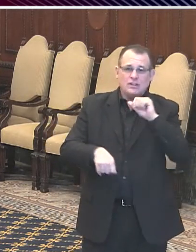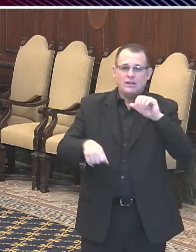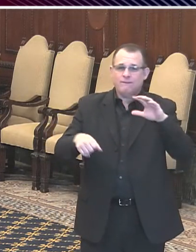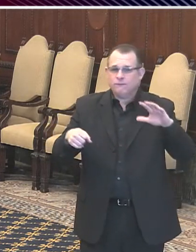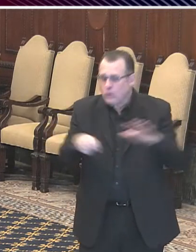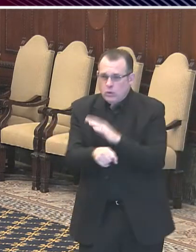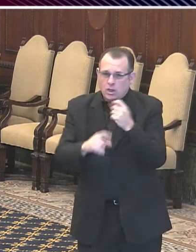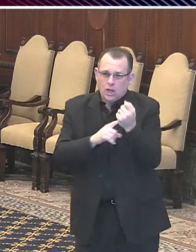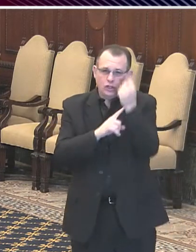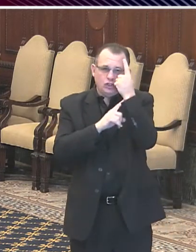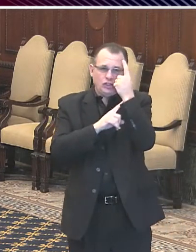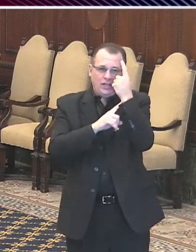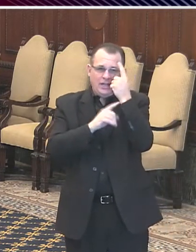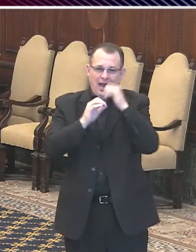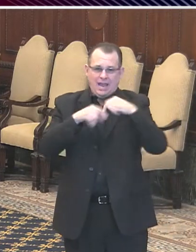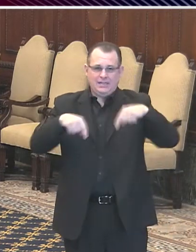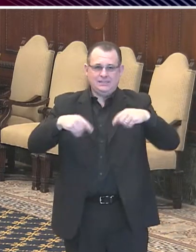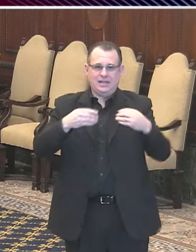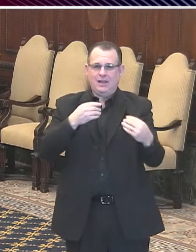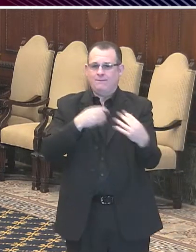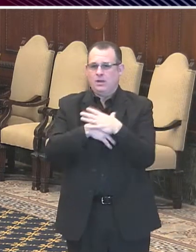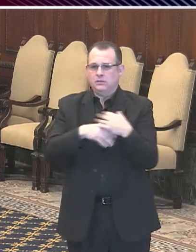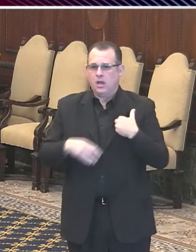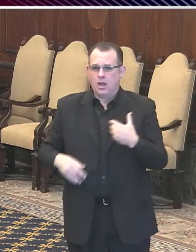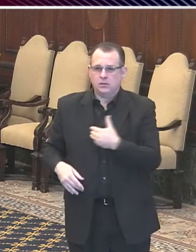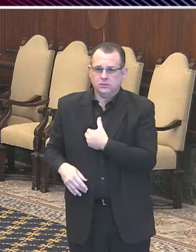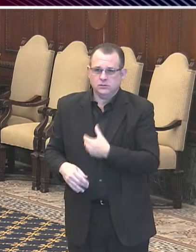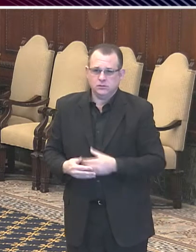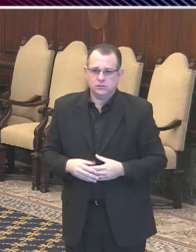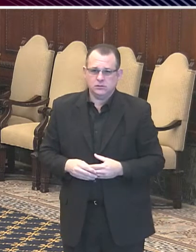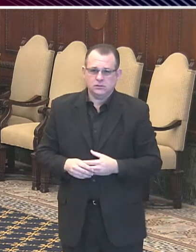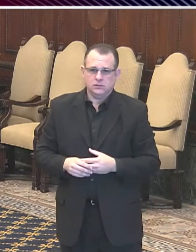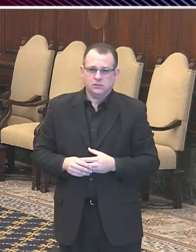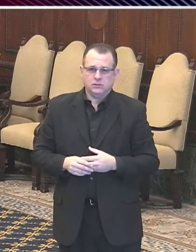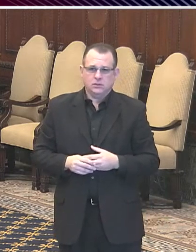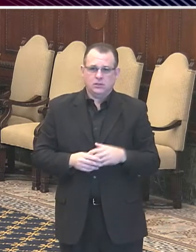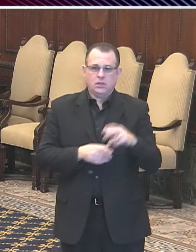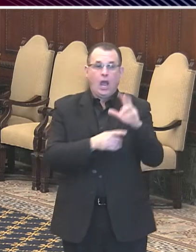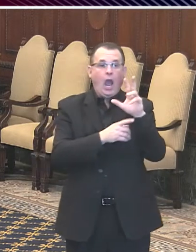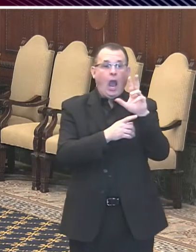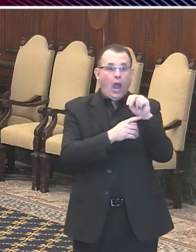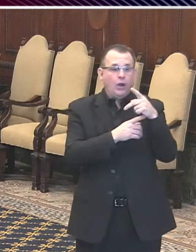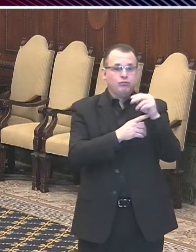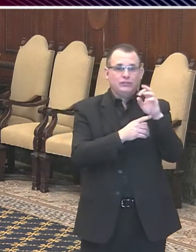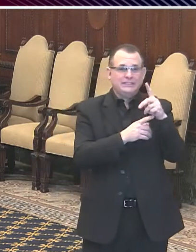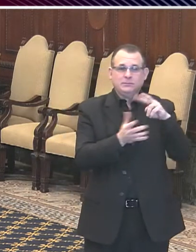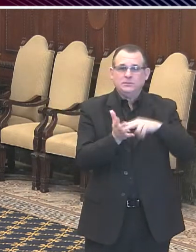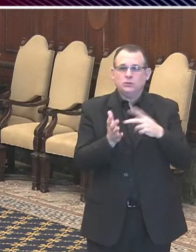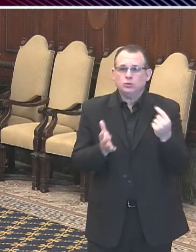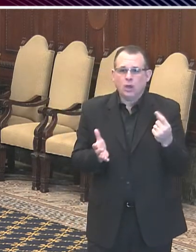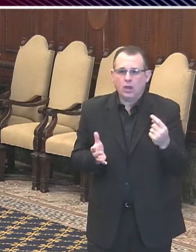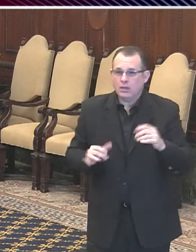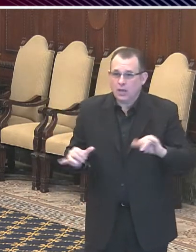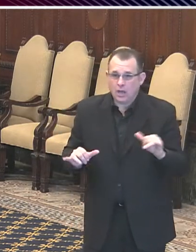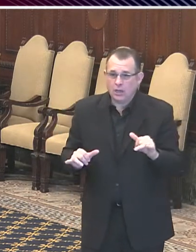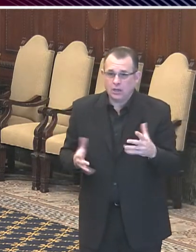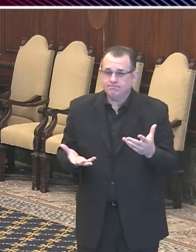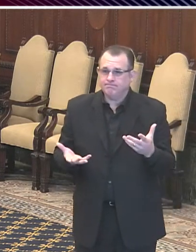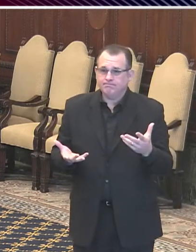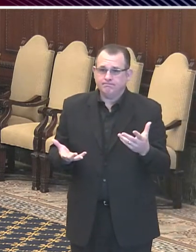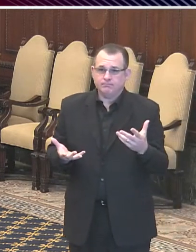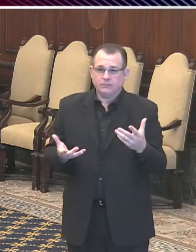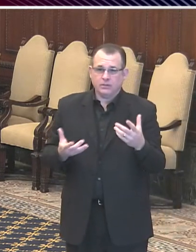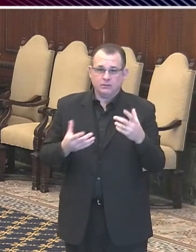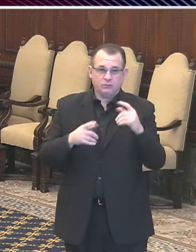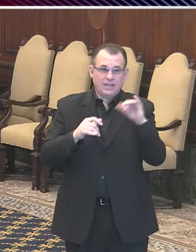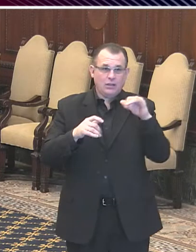will affect us. It's unprecedented in the fact that it's almost like a depression and a pandemic at the same time. And I don't know if the city's ever